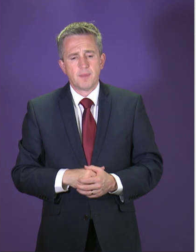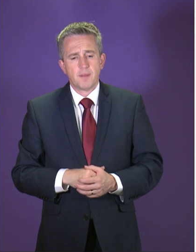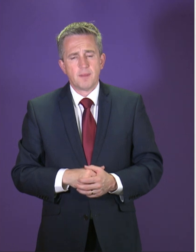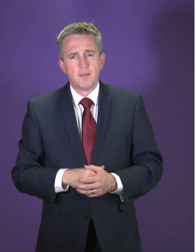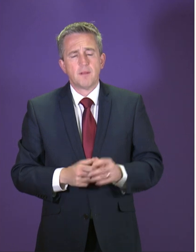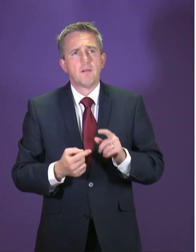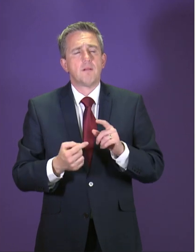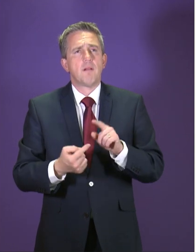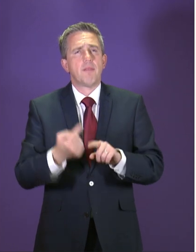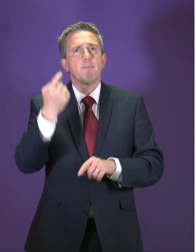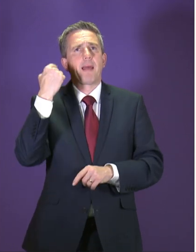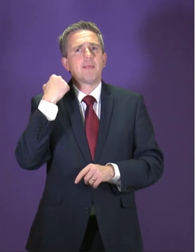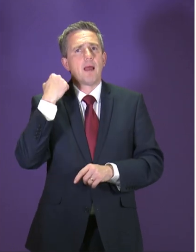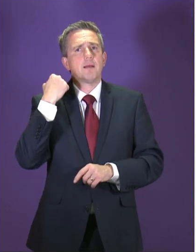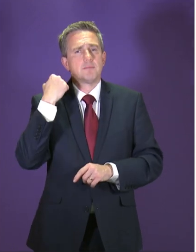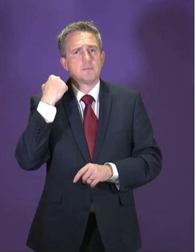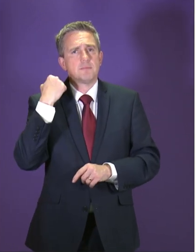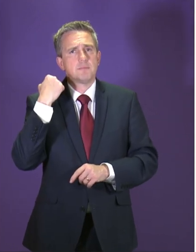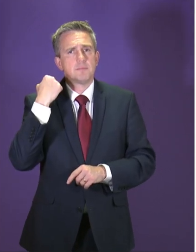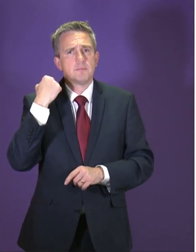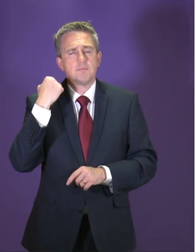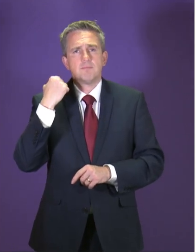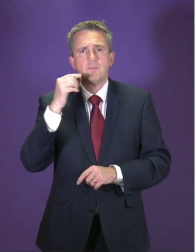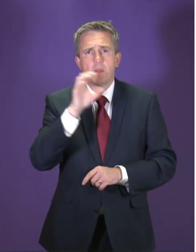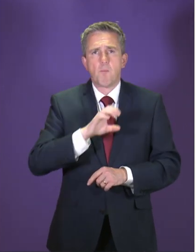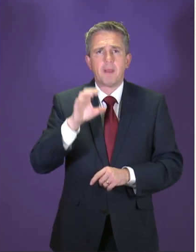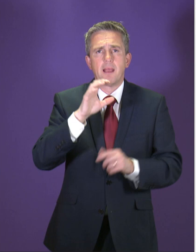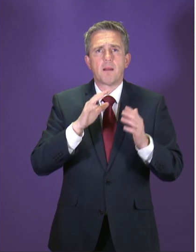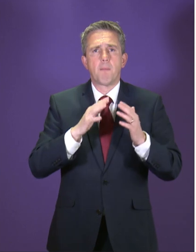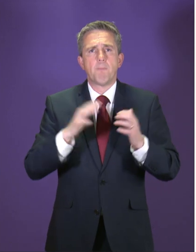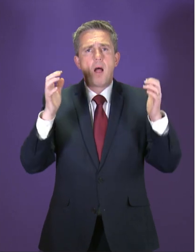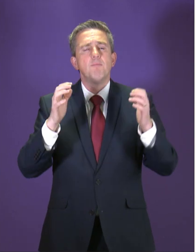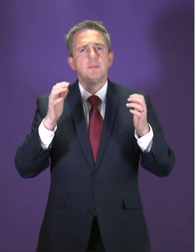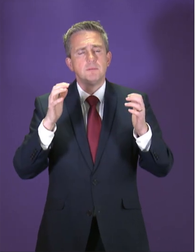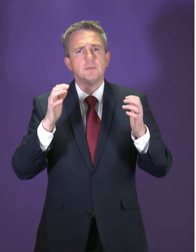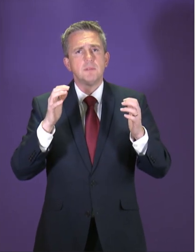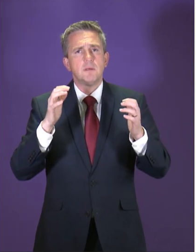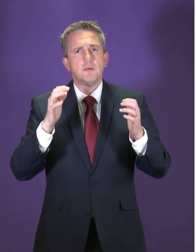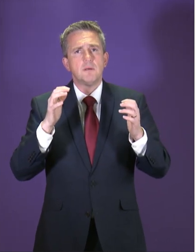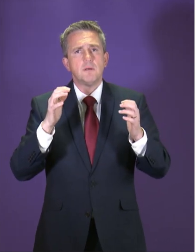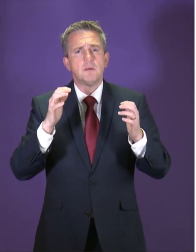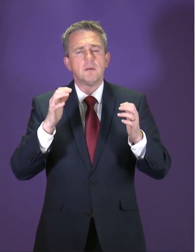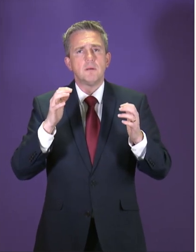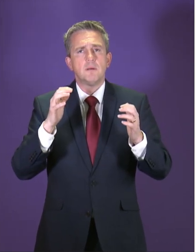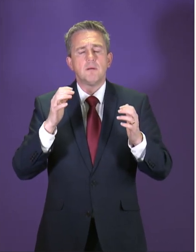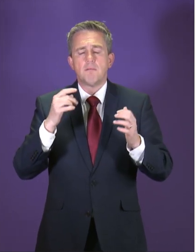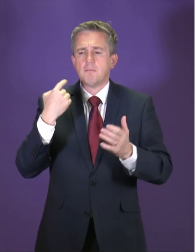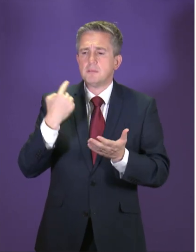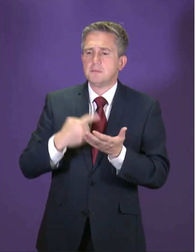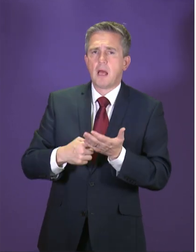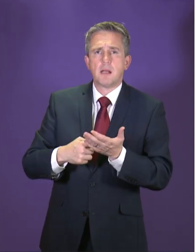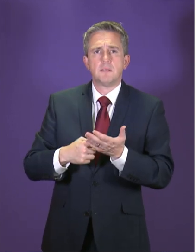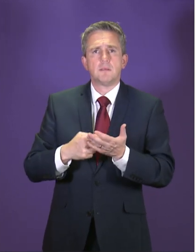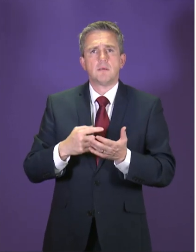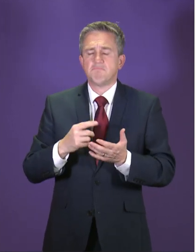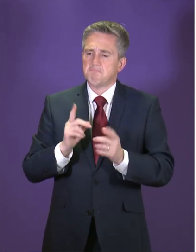And at that time, the Parliament of Europe decided Sarajevo to be